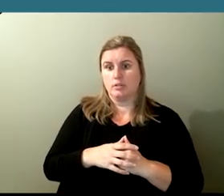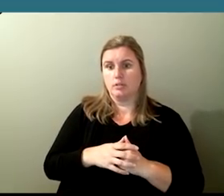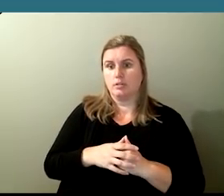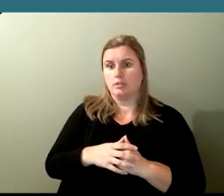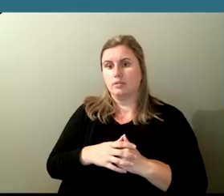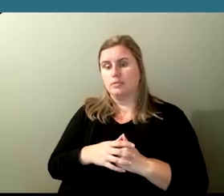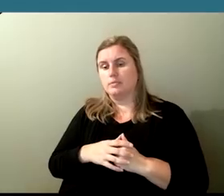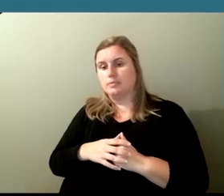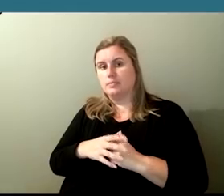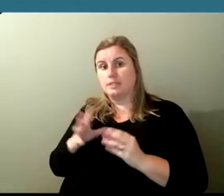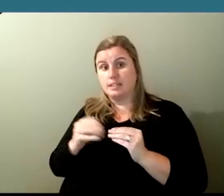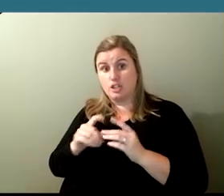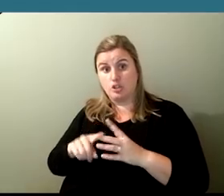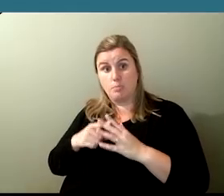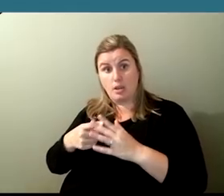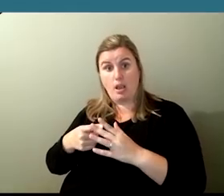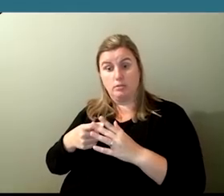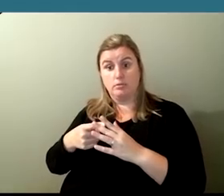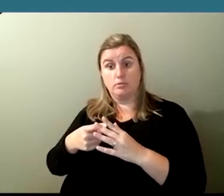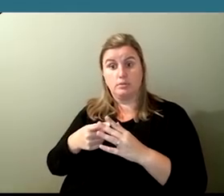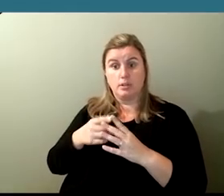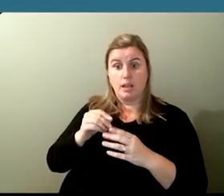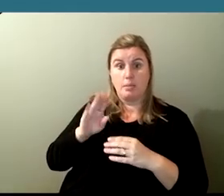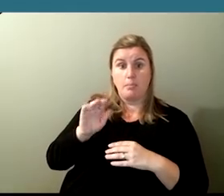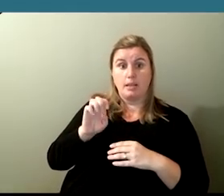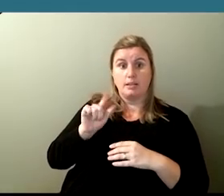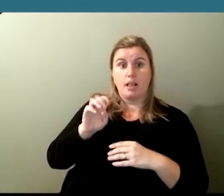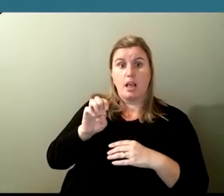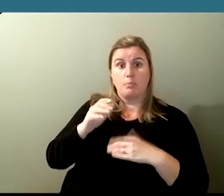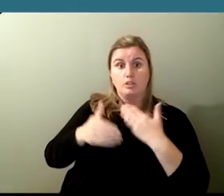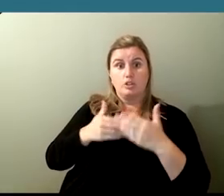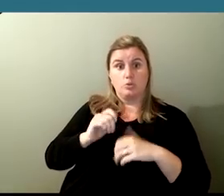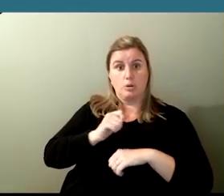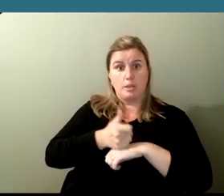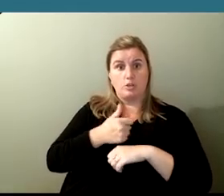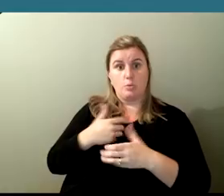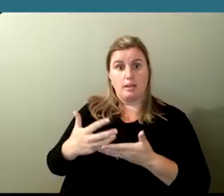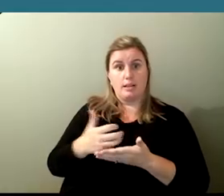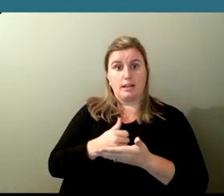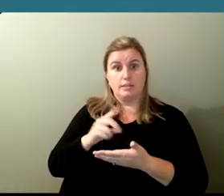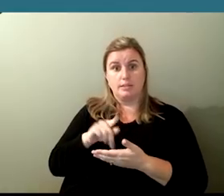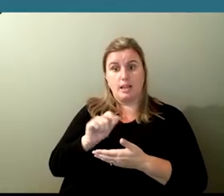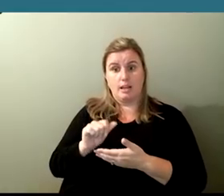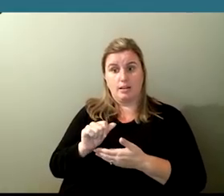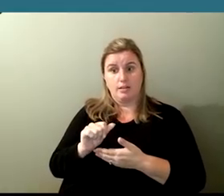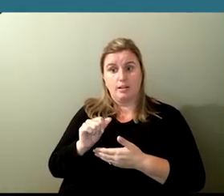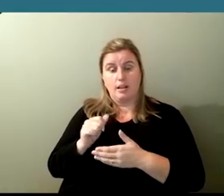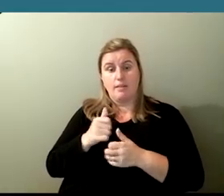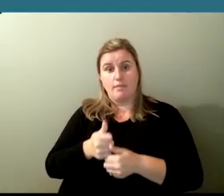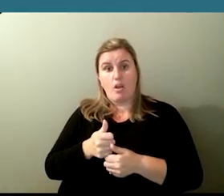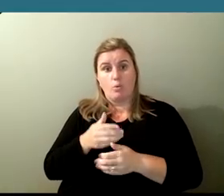the session began, and baseline procedures were in place where we collected data, and following the